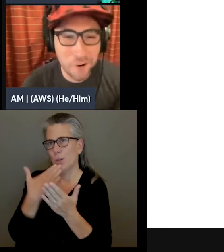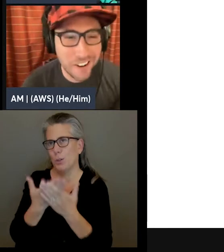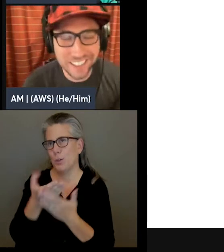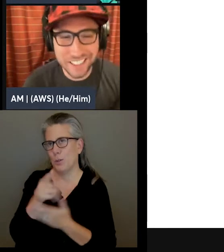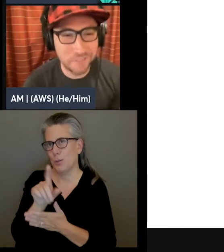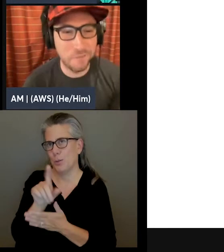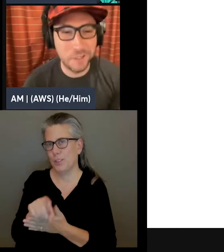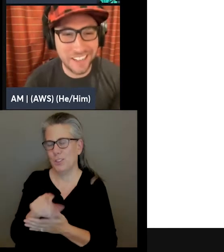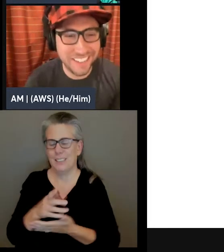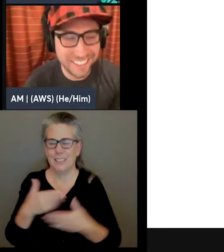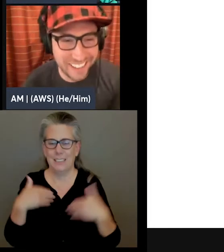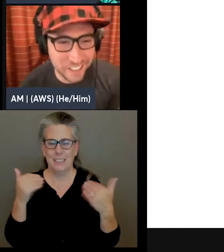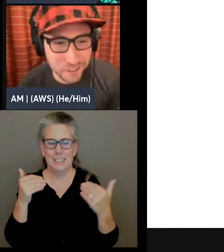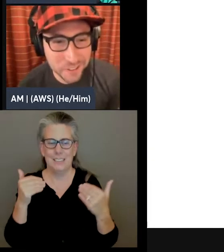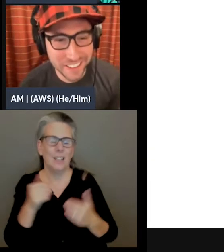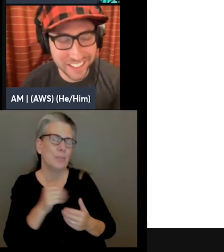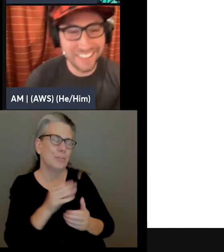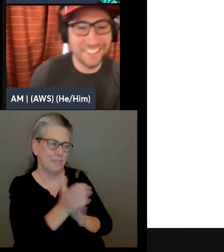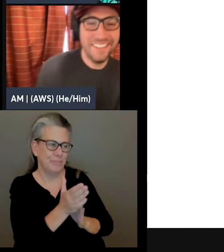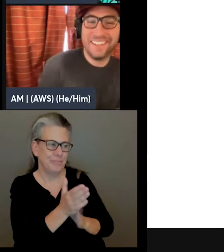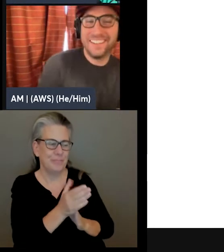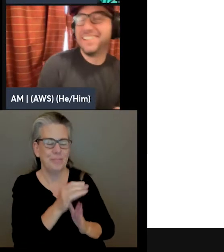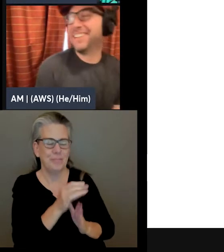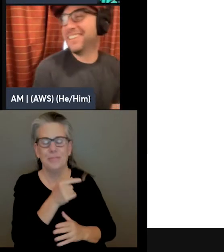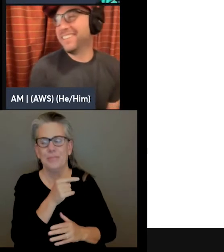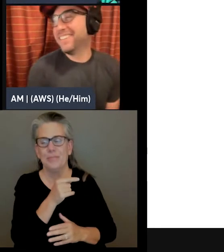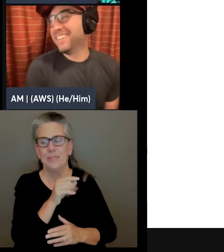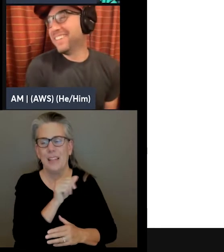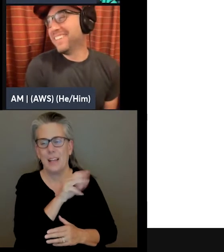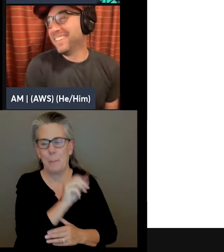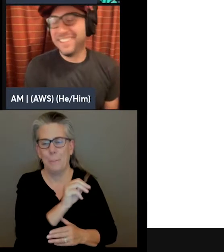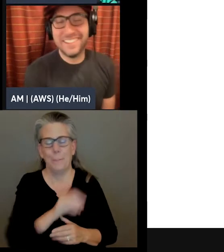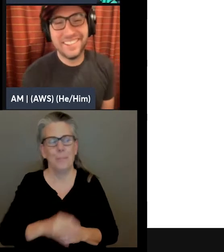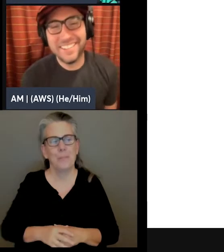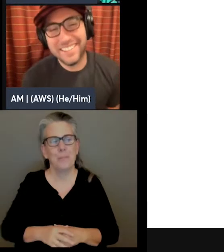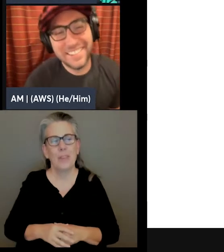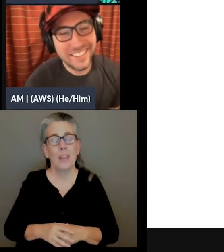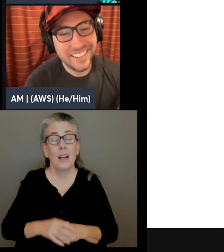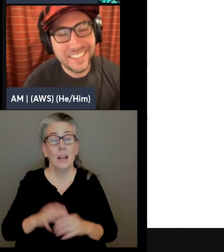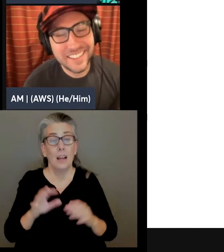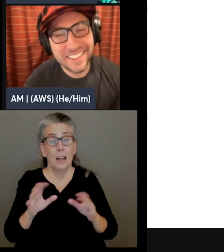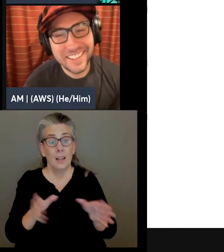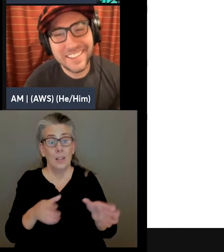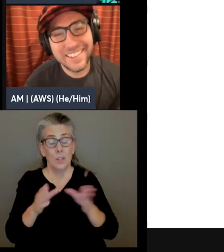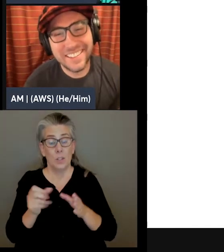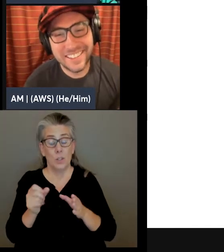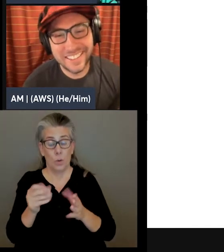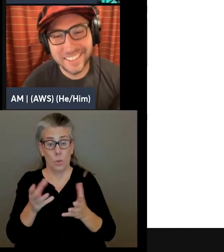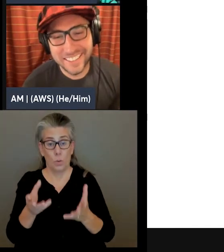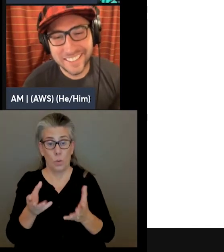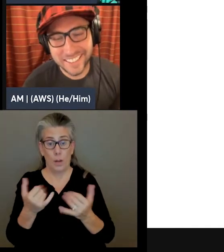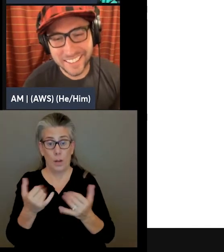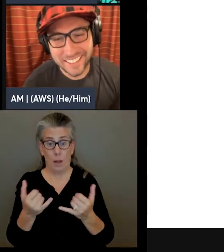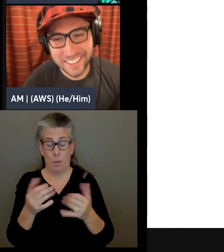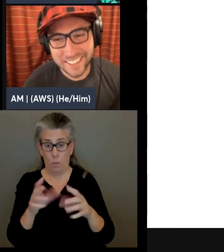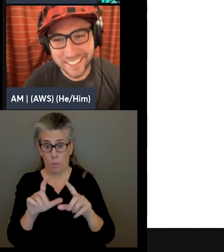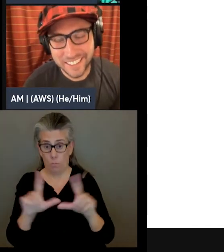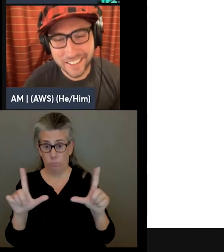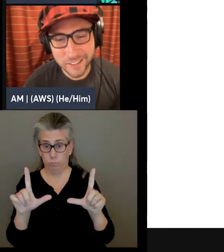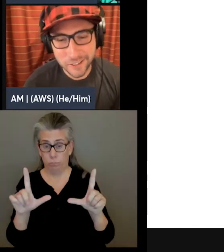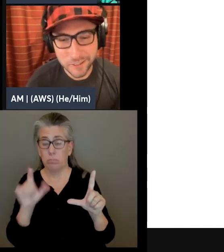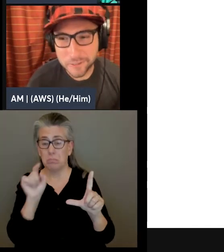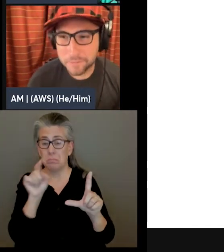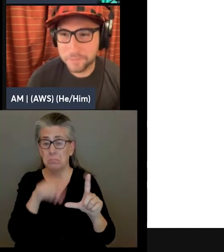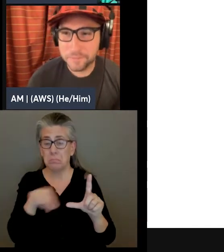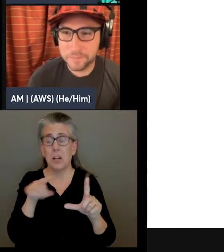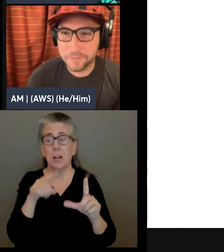all I ever wanted to hear from you, Kyle. Thank you. So what we have here is just a kind of a visualization of all of the